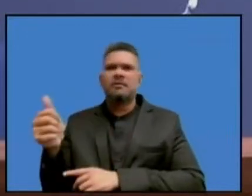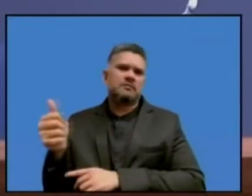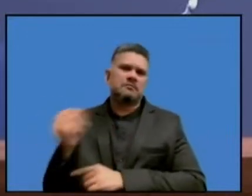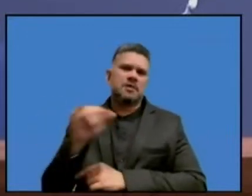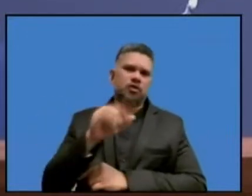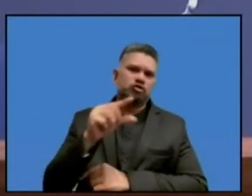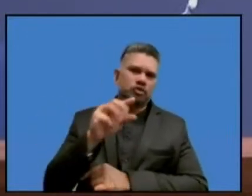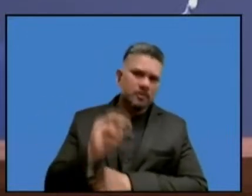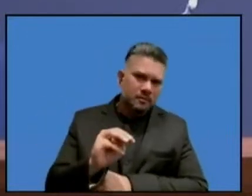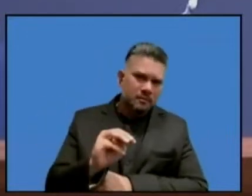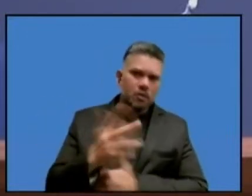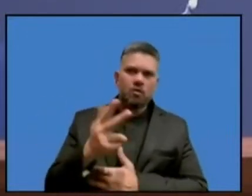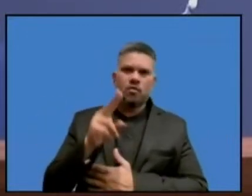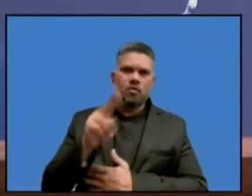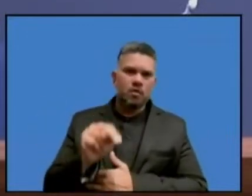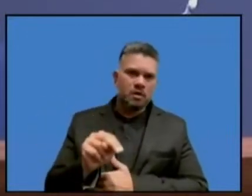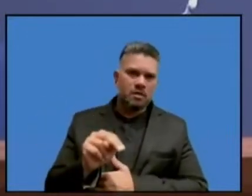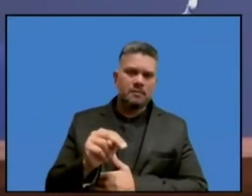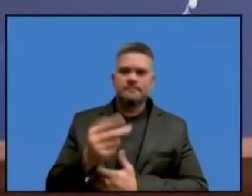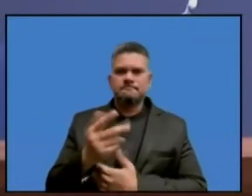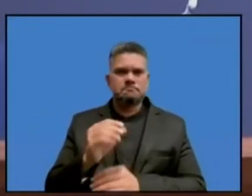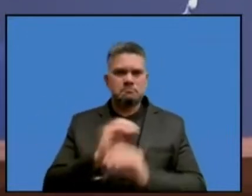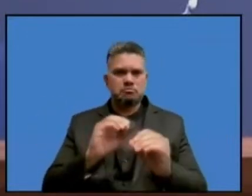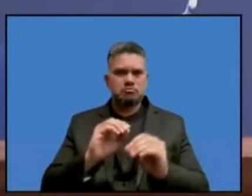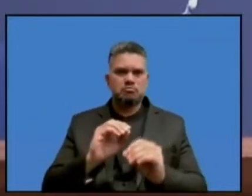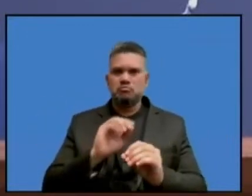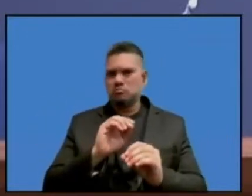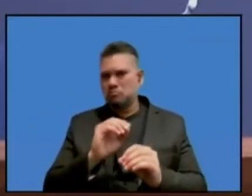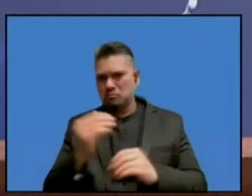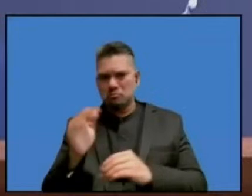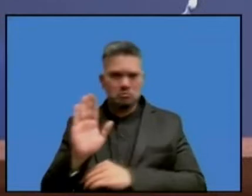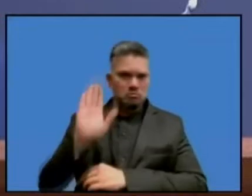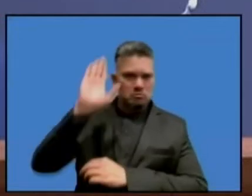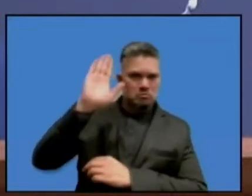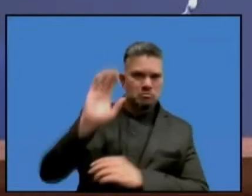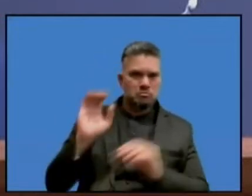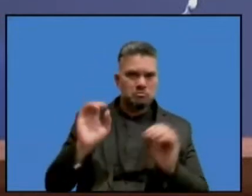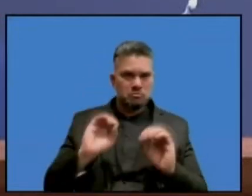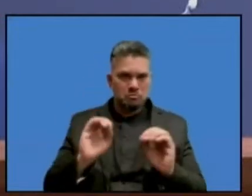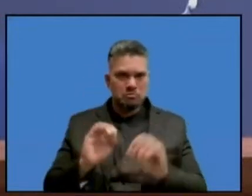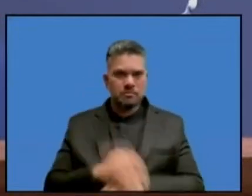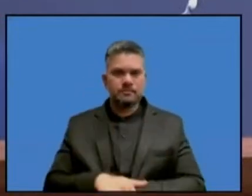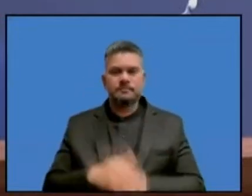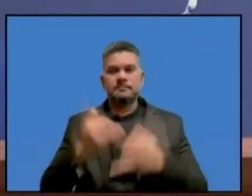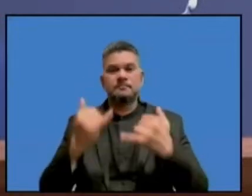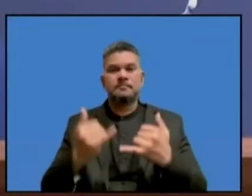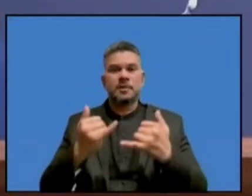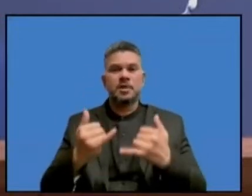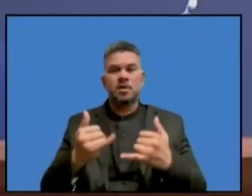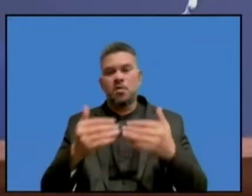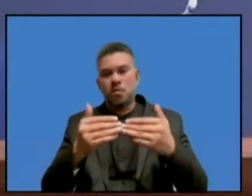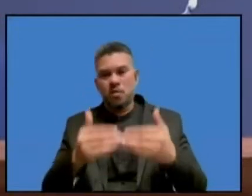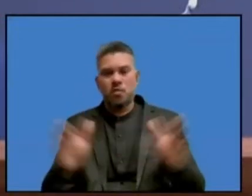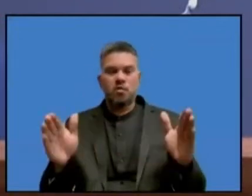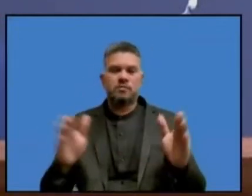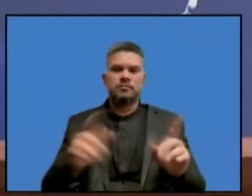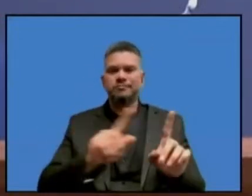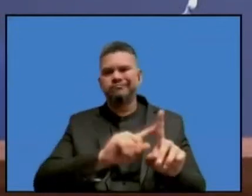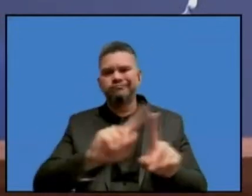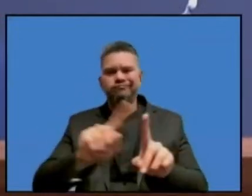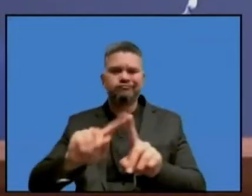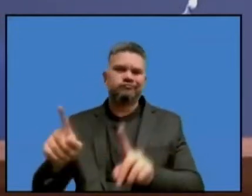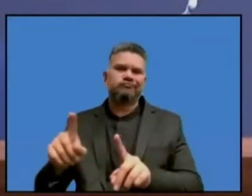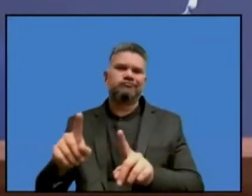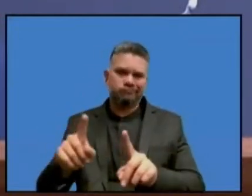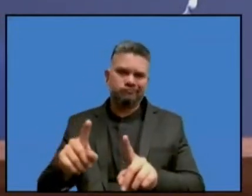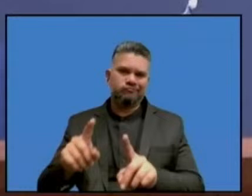and UN entity, I will now open the floor for intervention from stakeholders. The first speaker